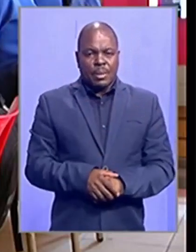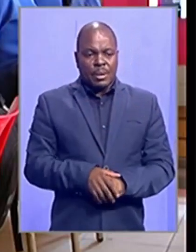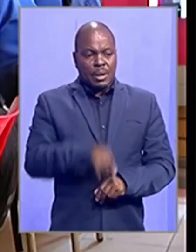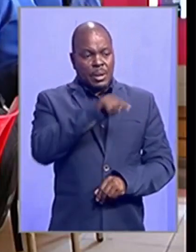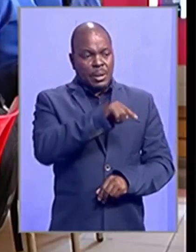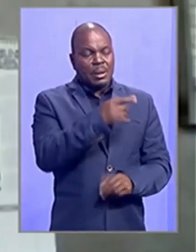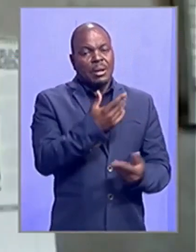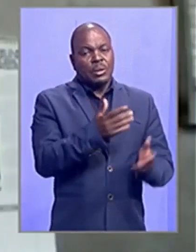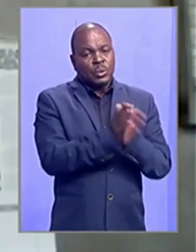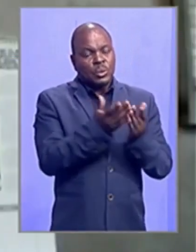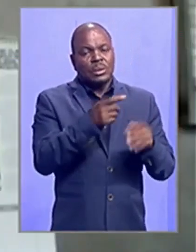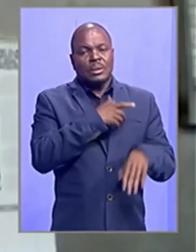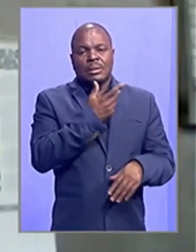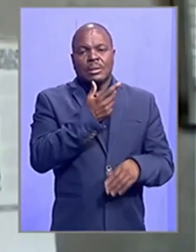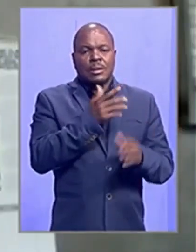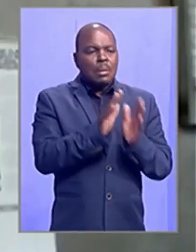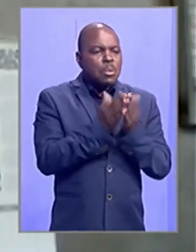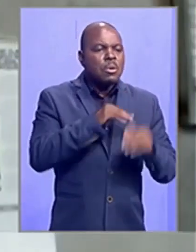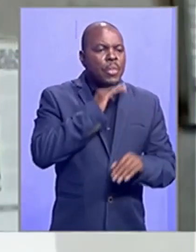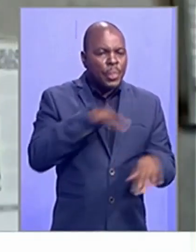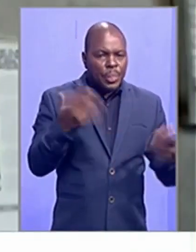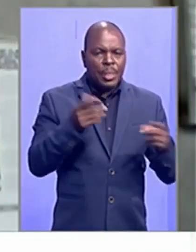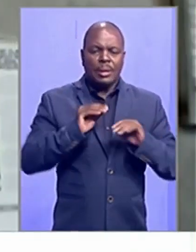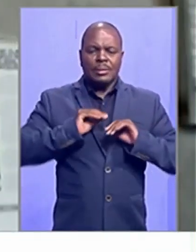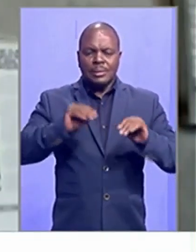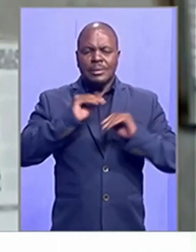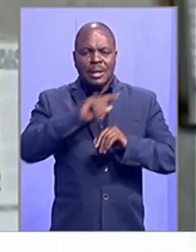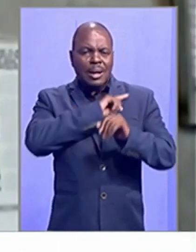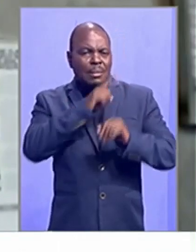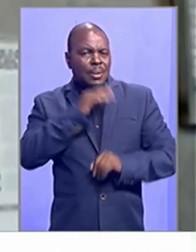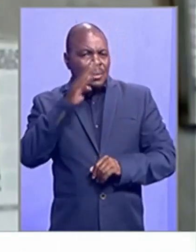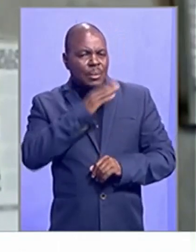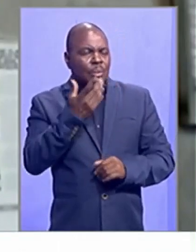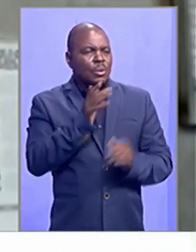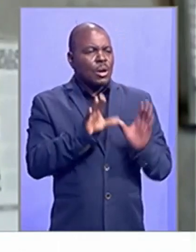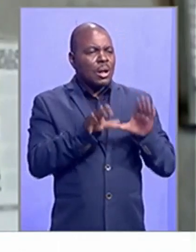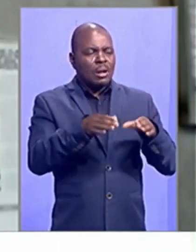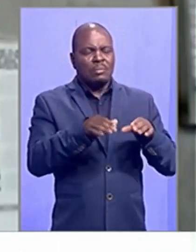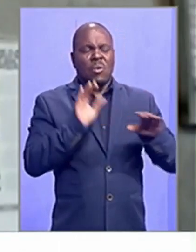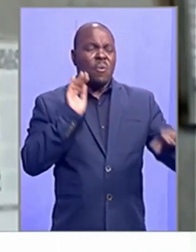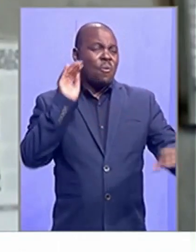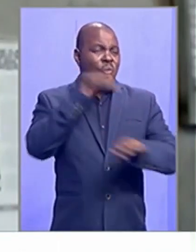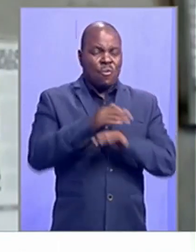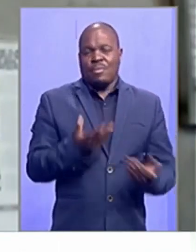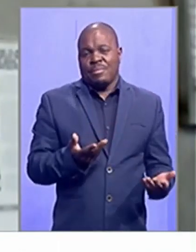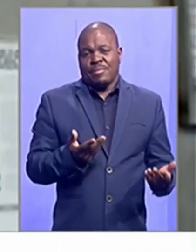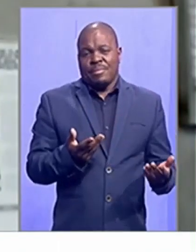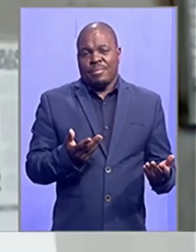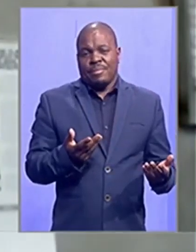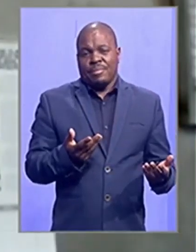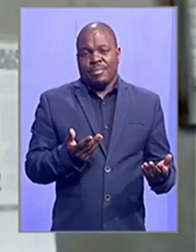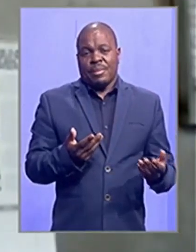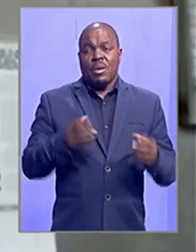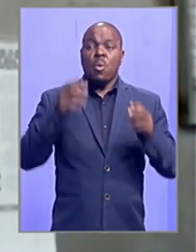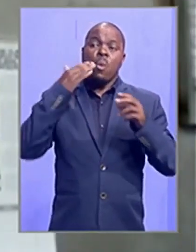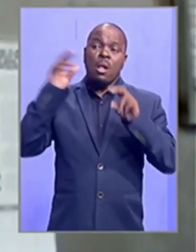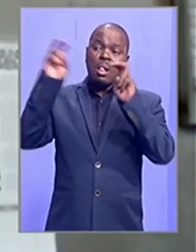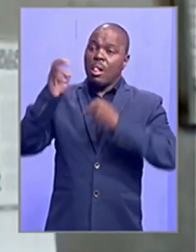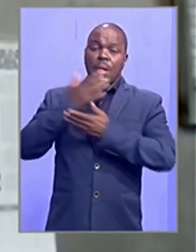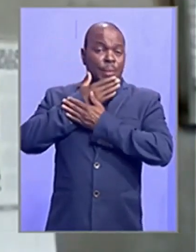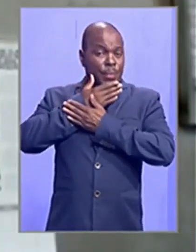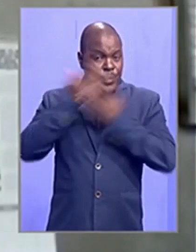have a shortage of textbooks, of stationery, teaching capacity. Their classrooms are overcrowded. And so where there isn't power and